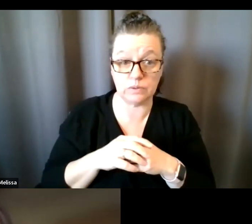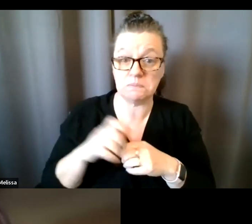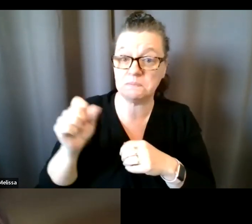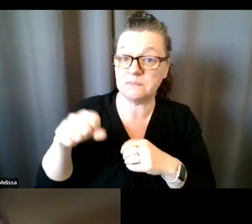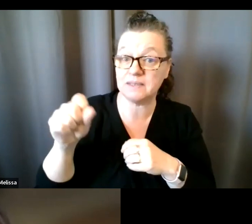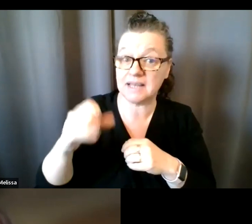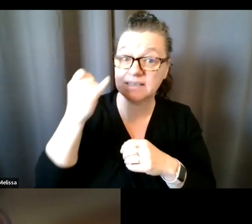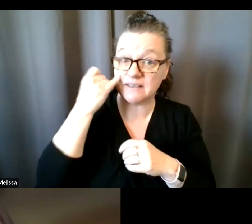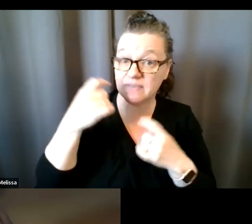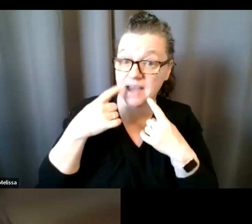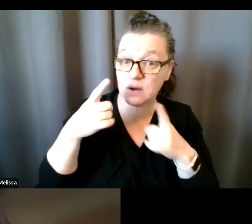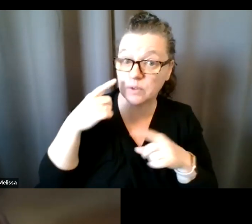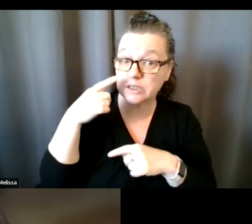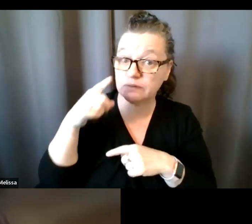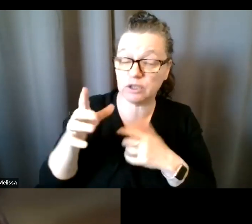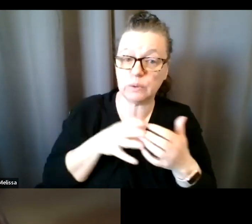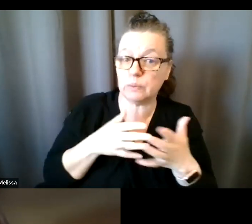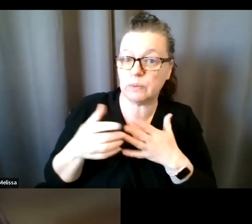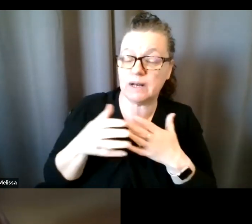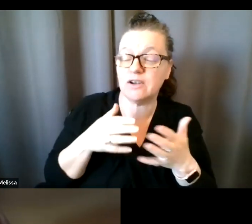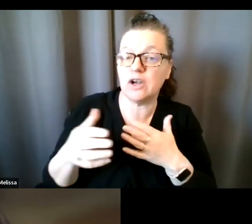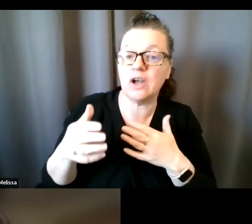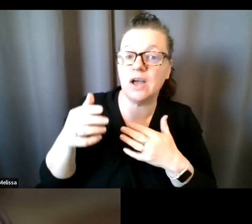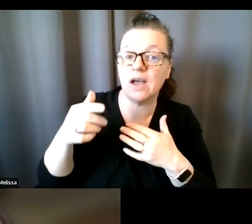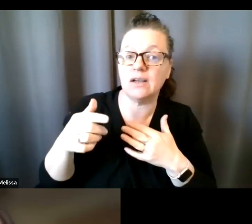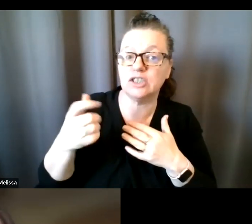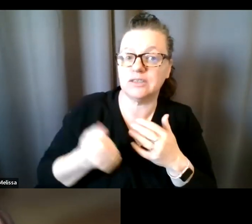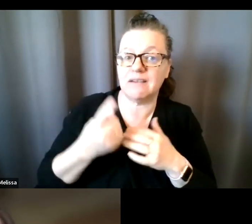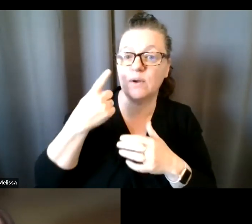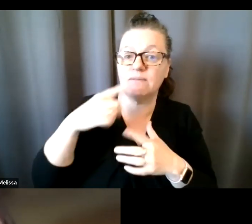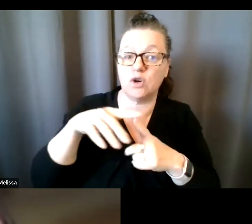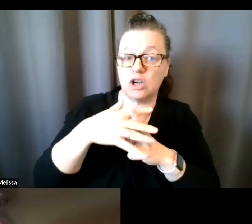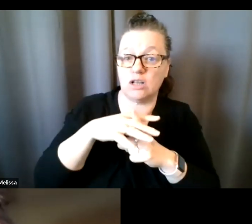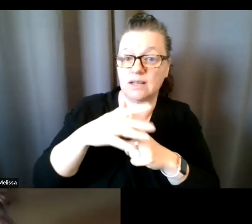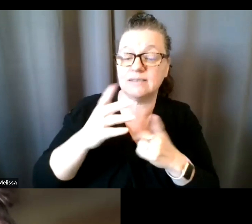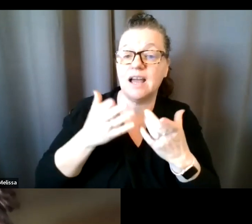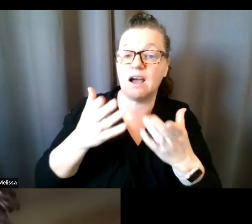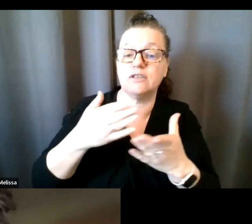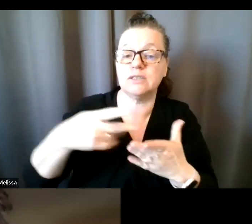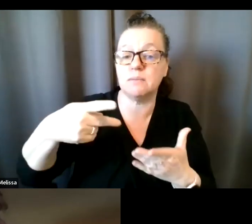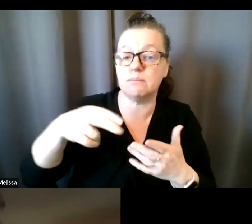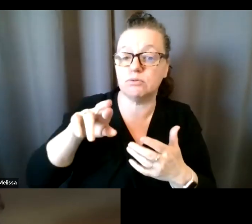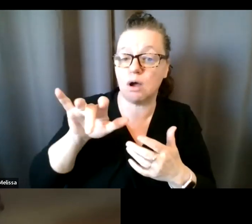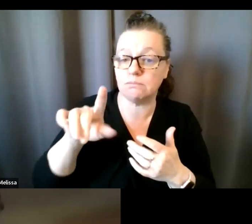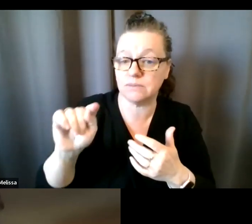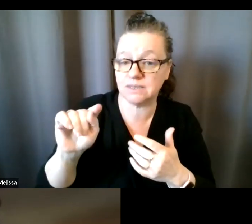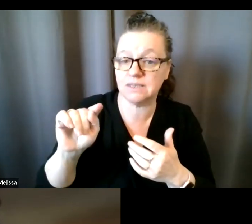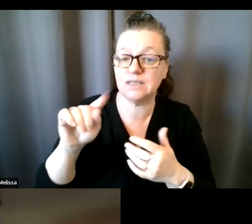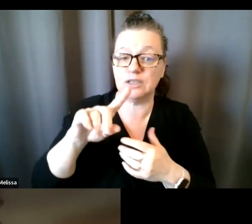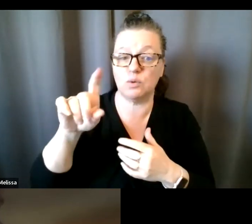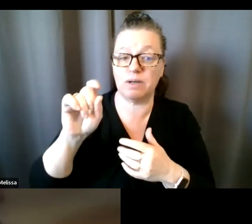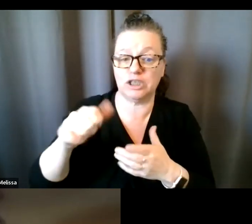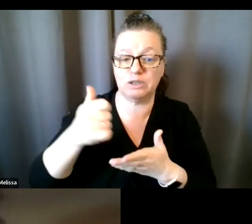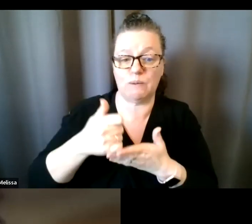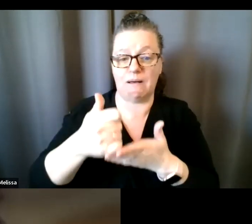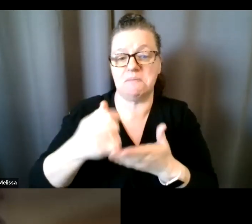Yes, if that works for you, whatever. I just everyone for context, I offered some prompt questions to help see if they're thinking about what they might